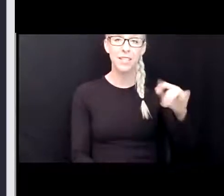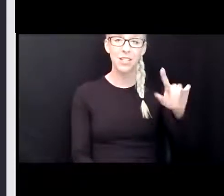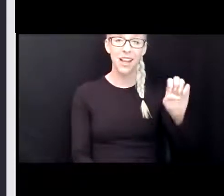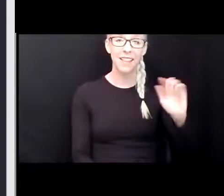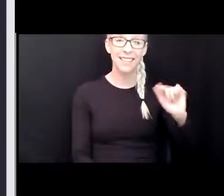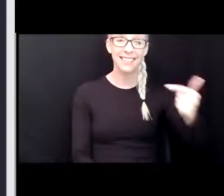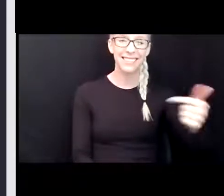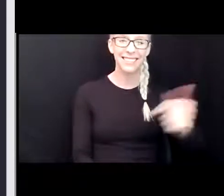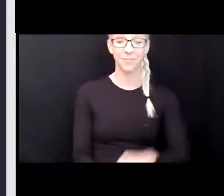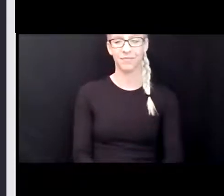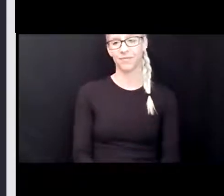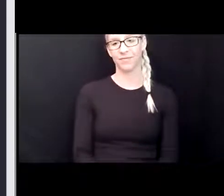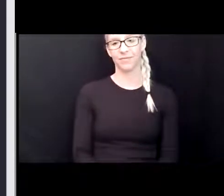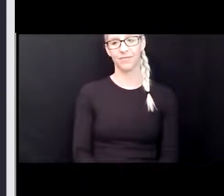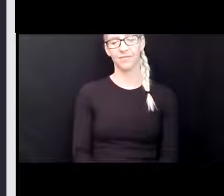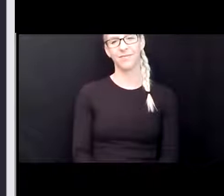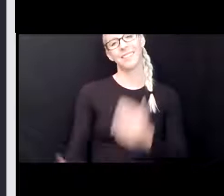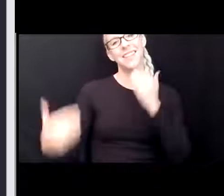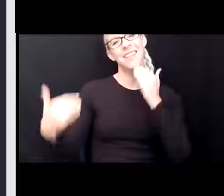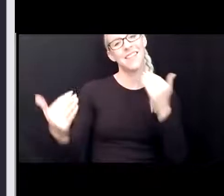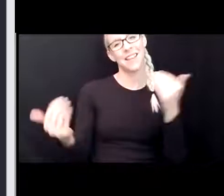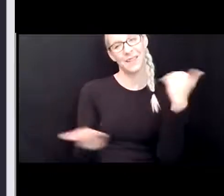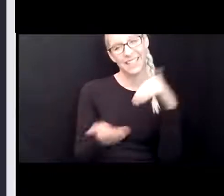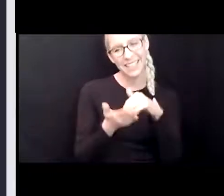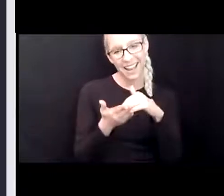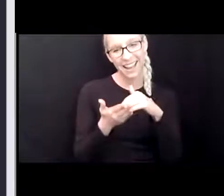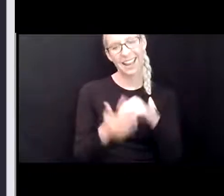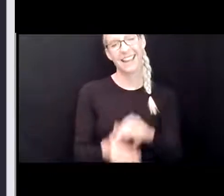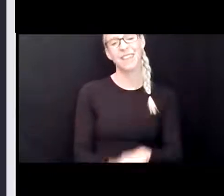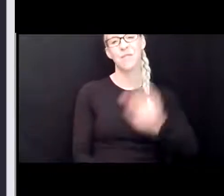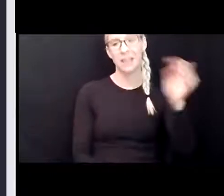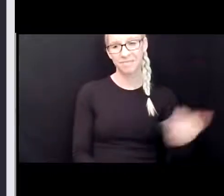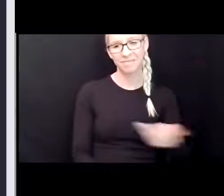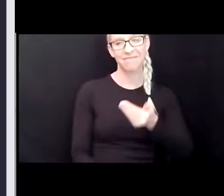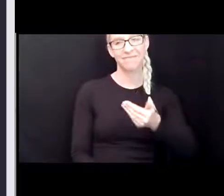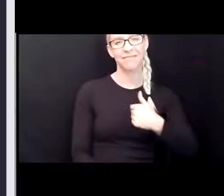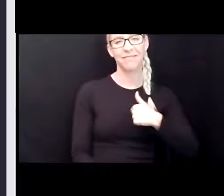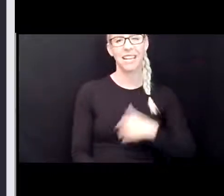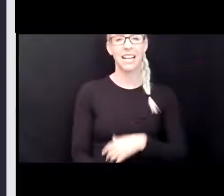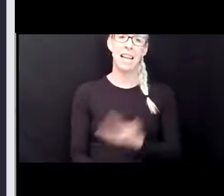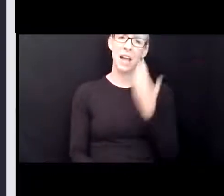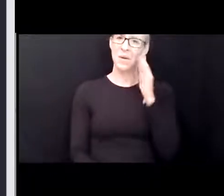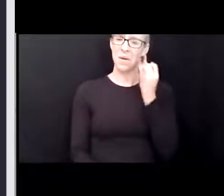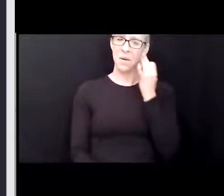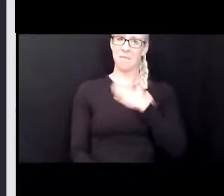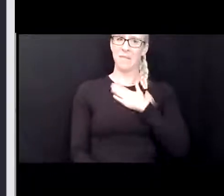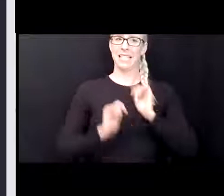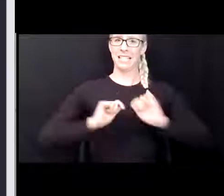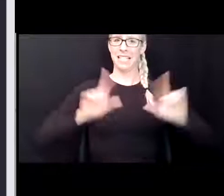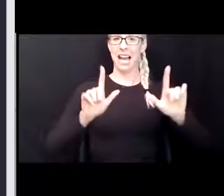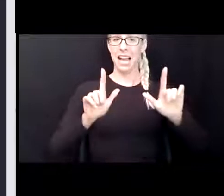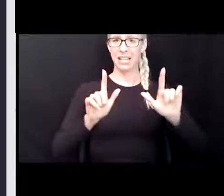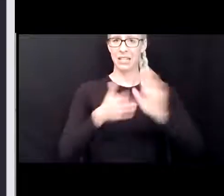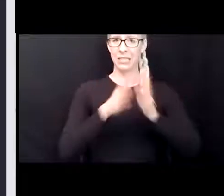Thank you. All right. Thank you again for having me. And I don't know that the slides are completely cooperating, but they'll do their best.